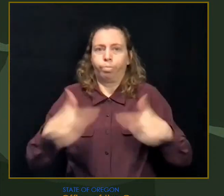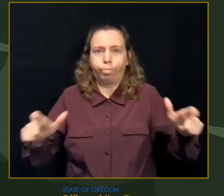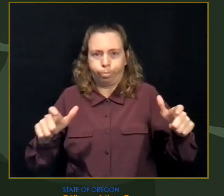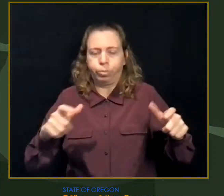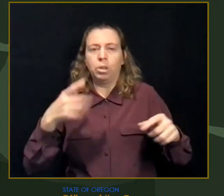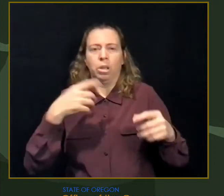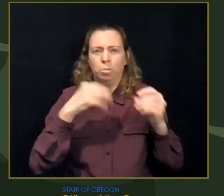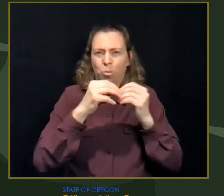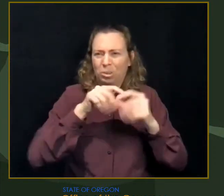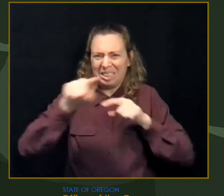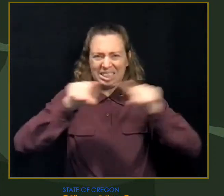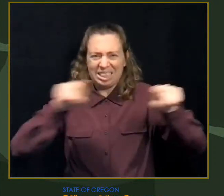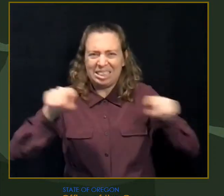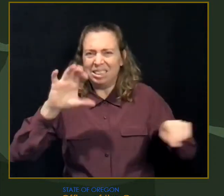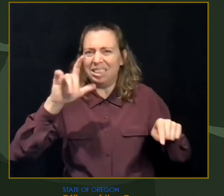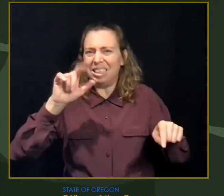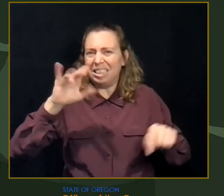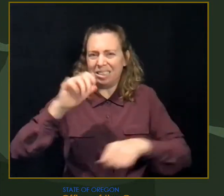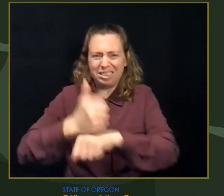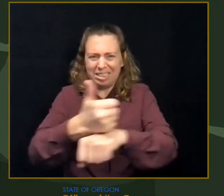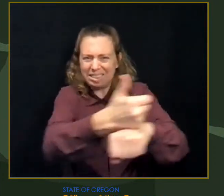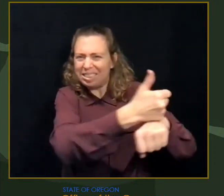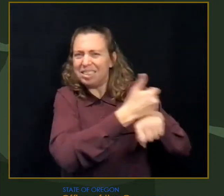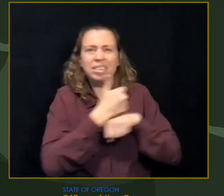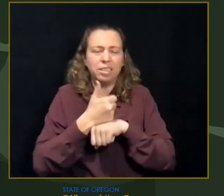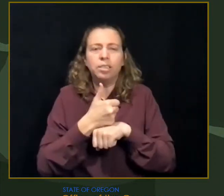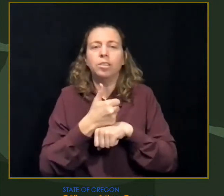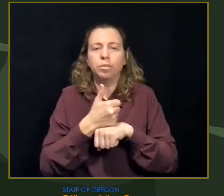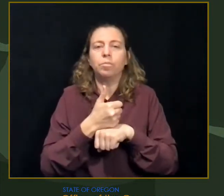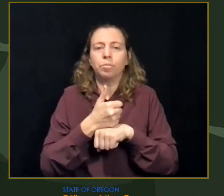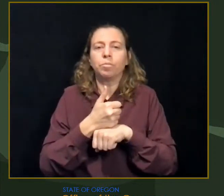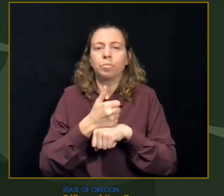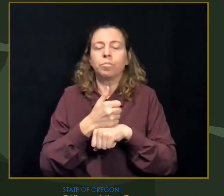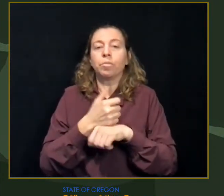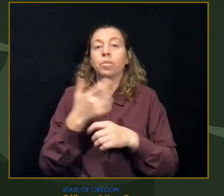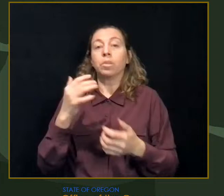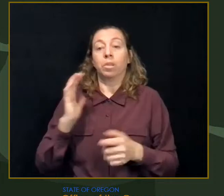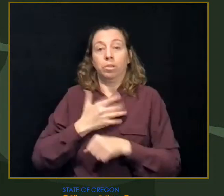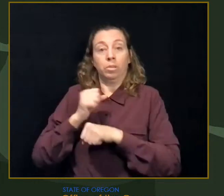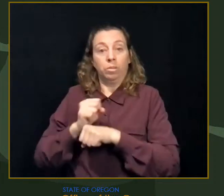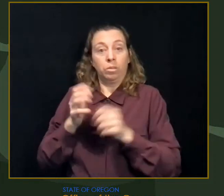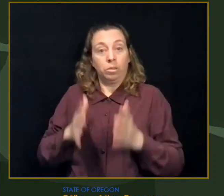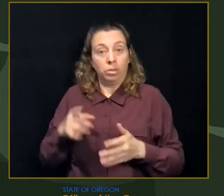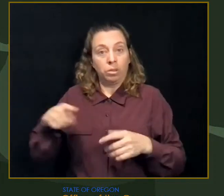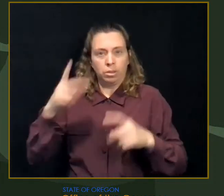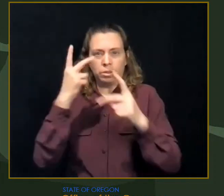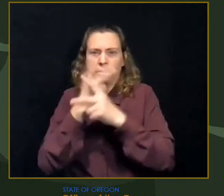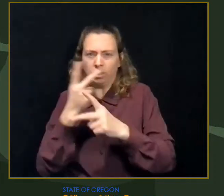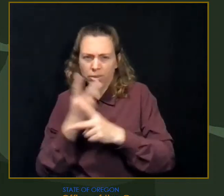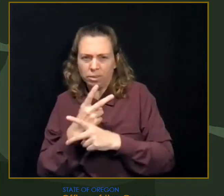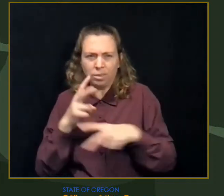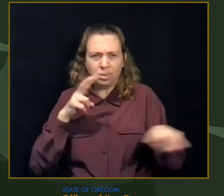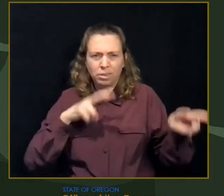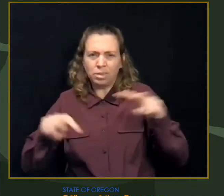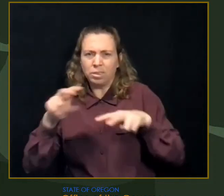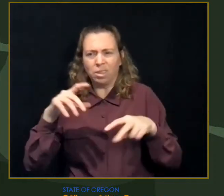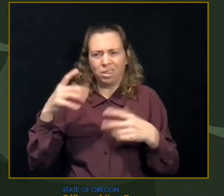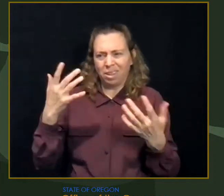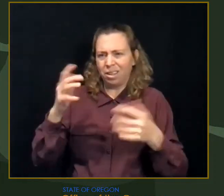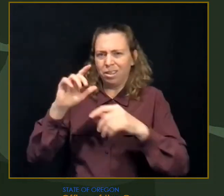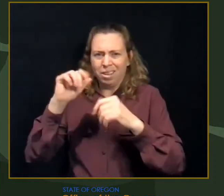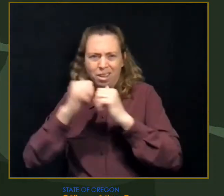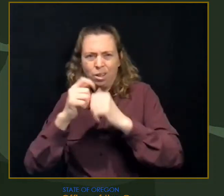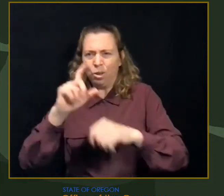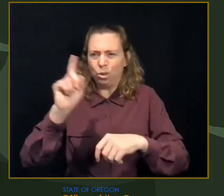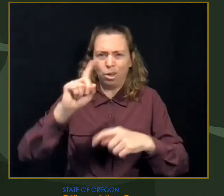And some of the work we're doing right now is really focusing on the logistical side of that. Some of the vaccines are delivered to providers in